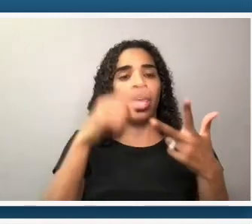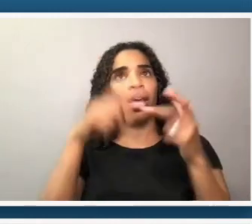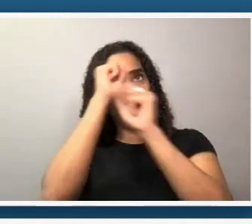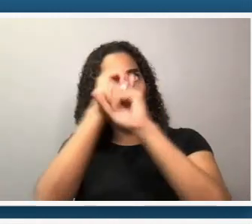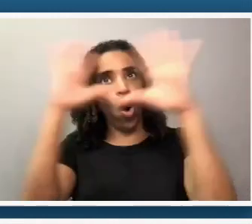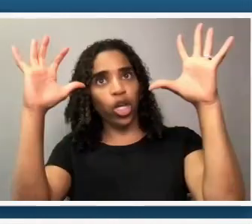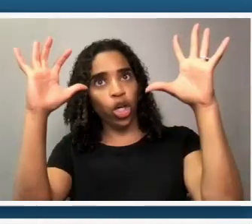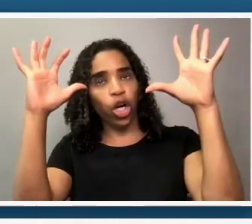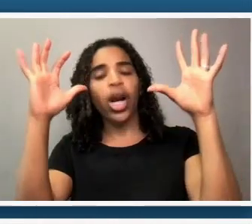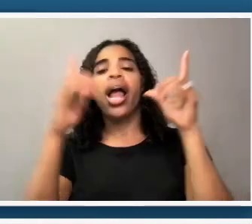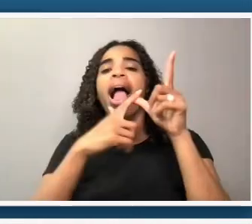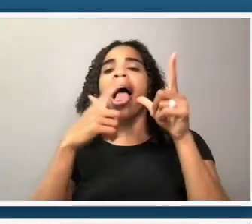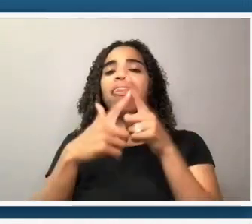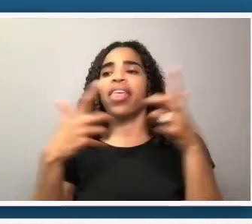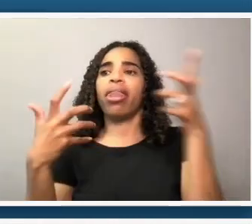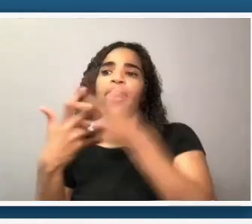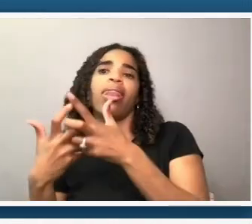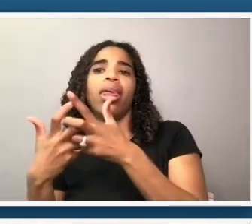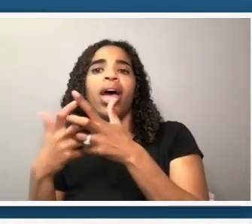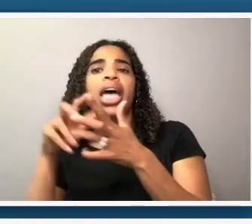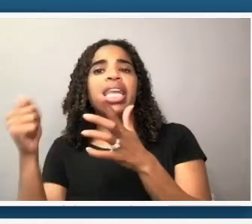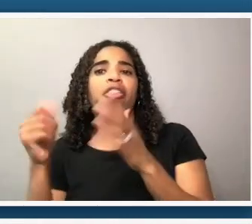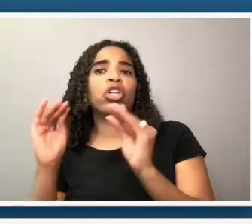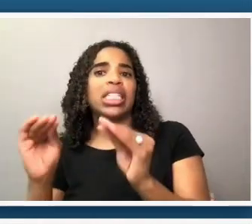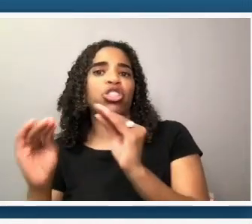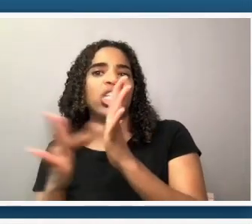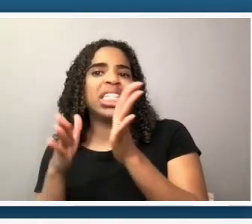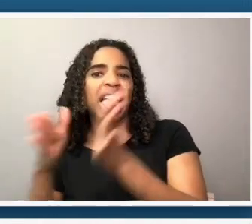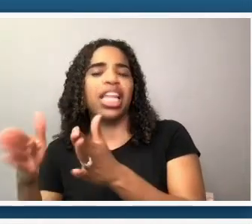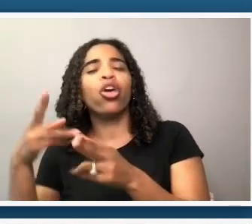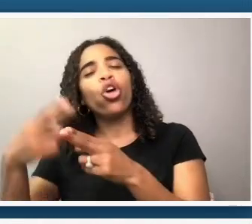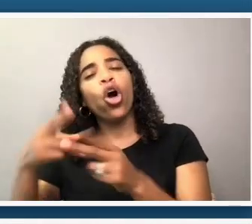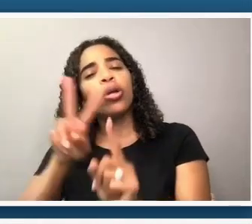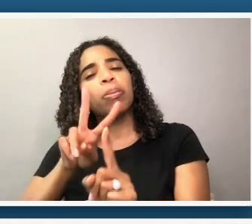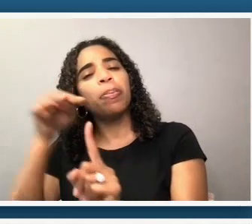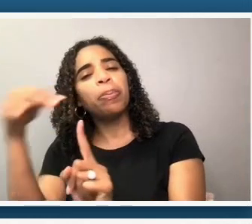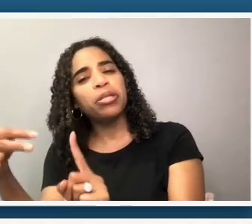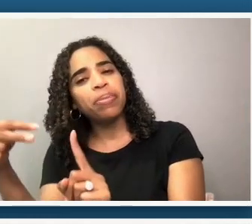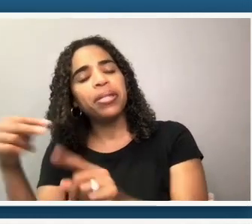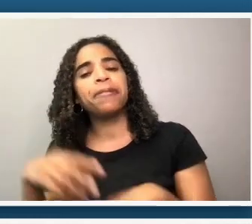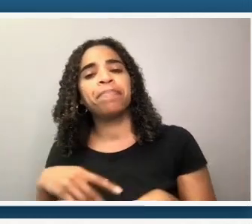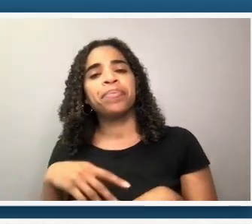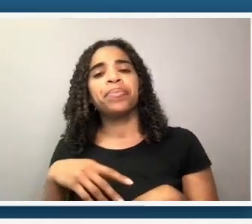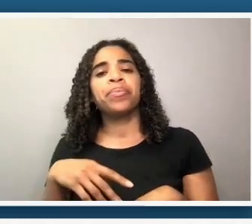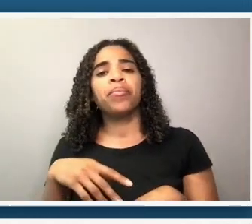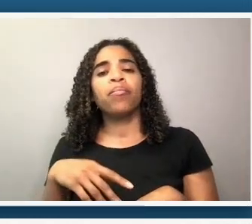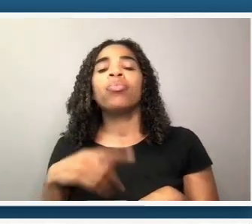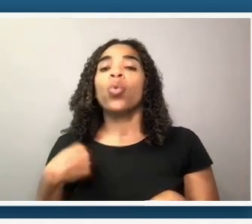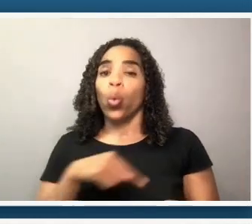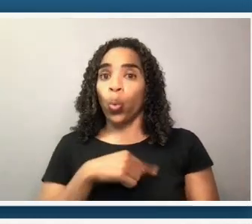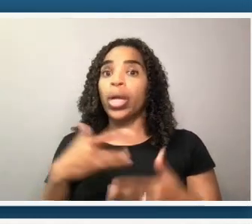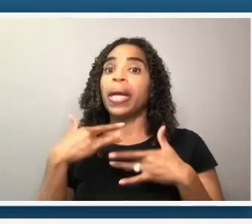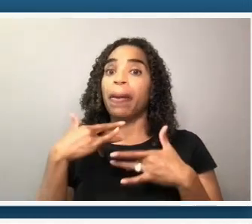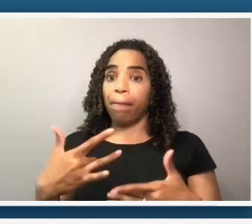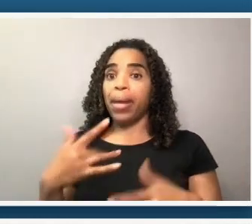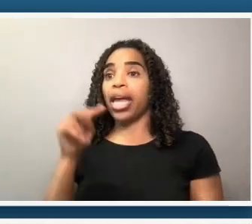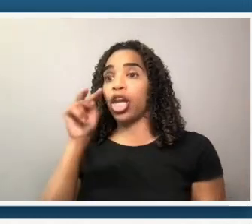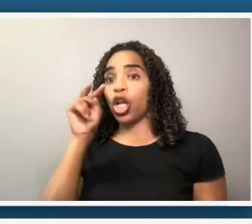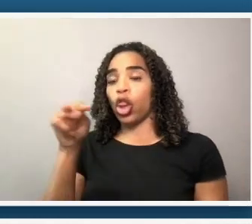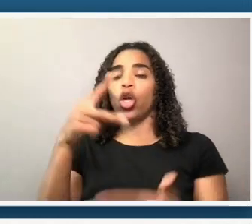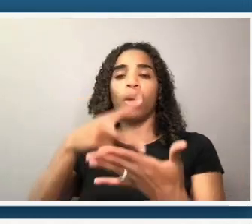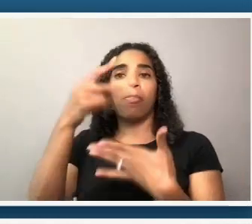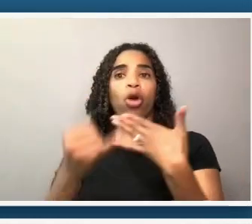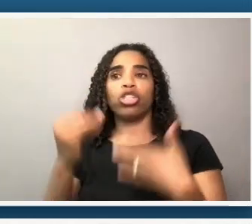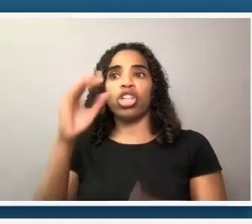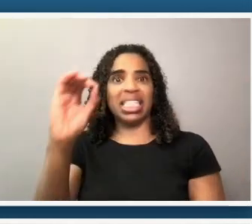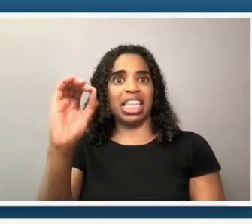was thinking about perspectives. When we're thinking about using routines, we often go to the Project Zero